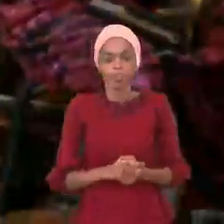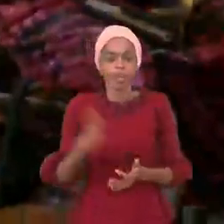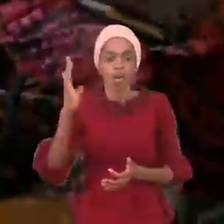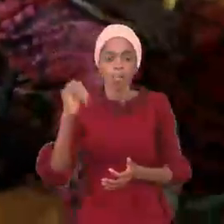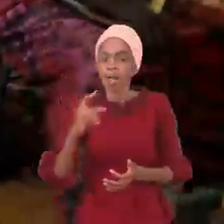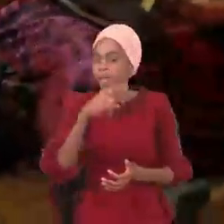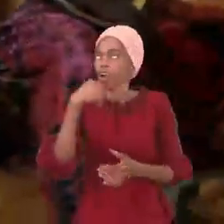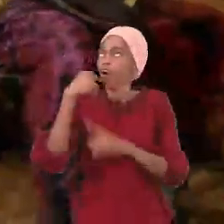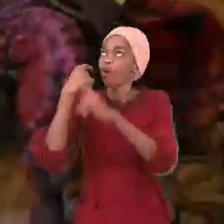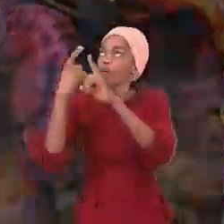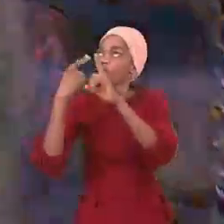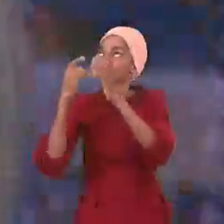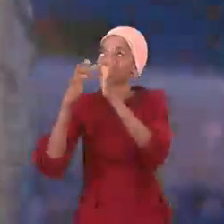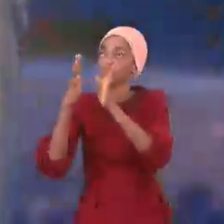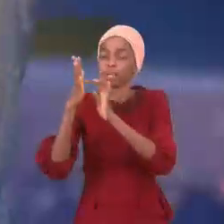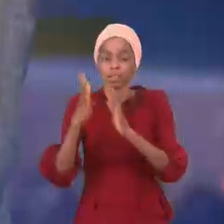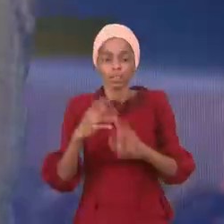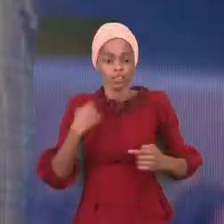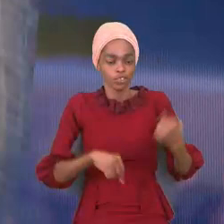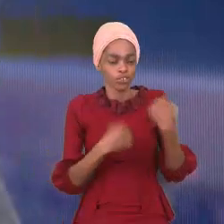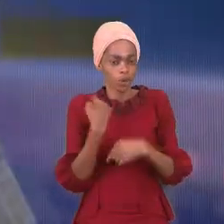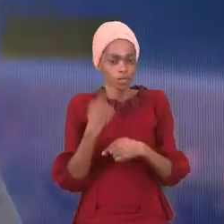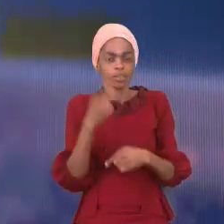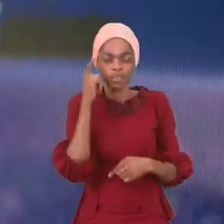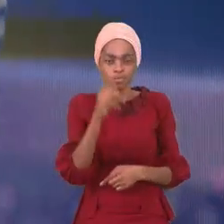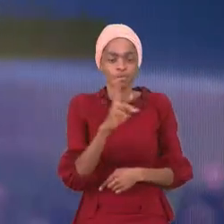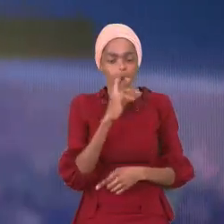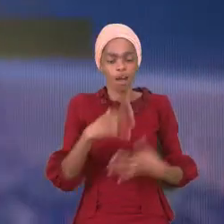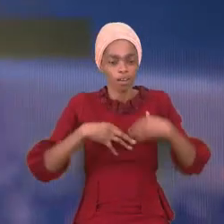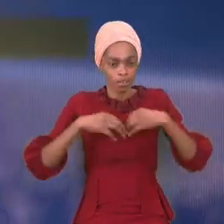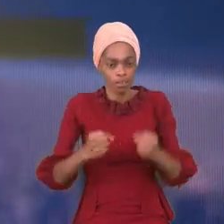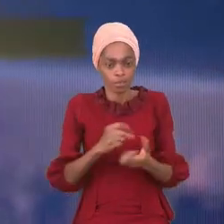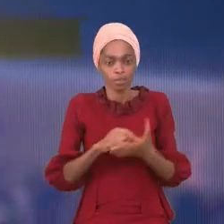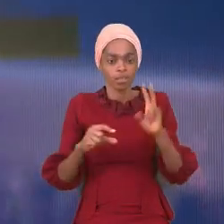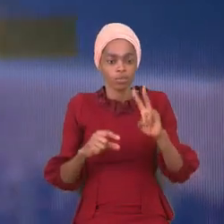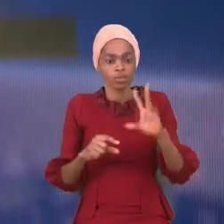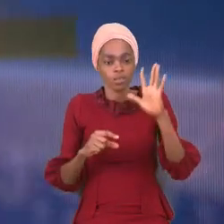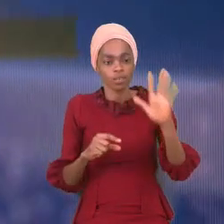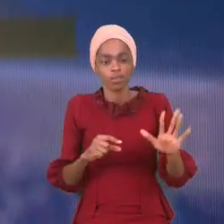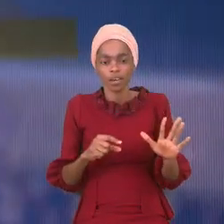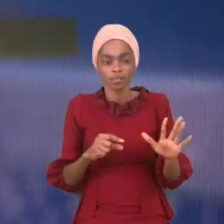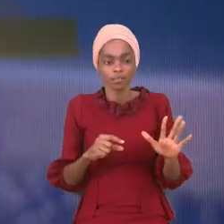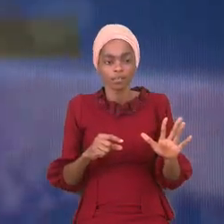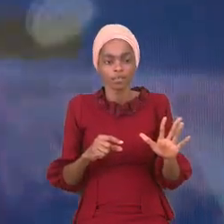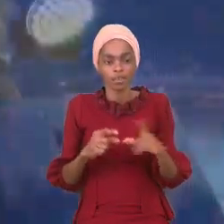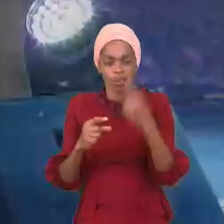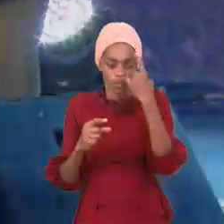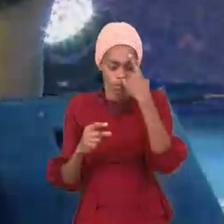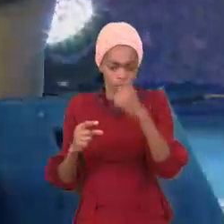whose stripes ye were healed. Look at verse 25. In verse 25,